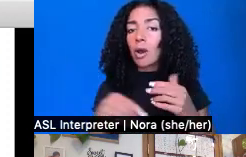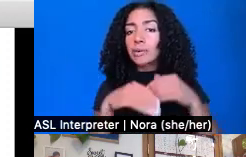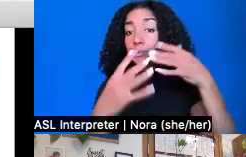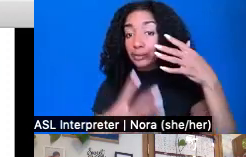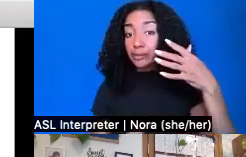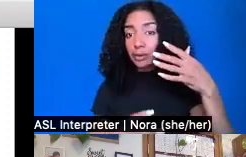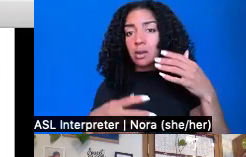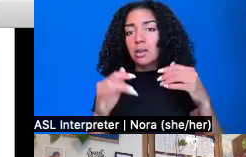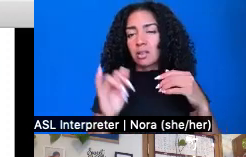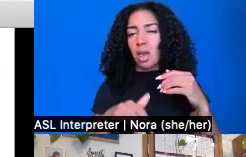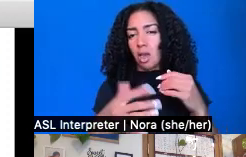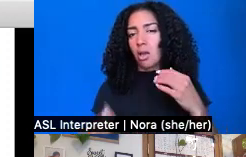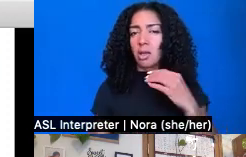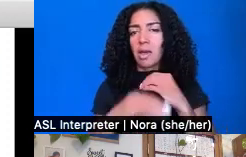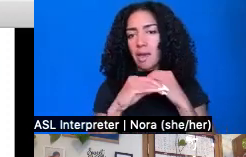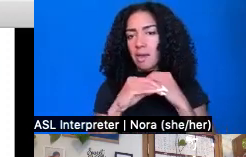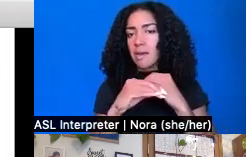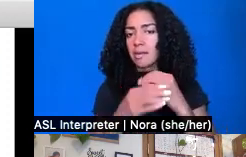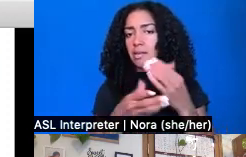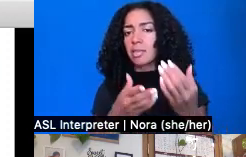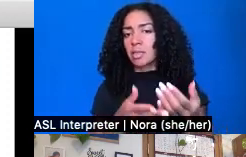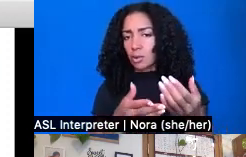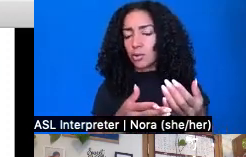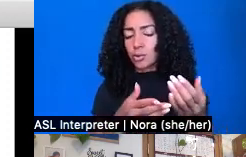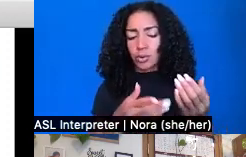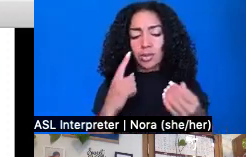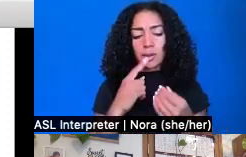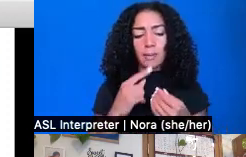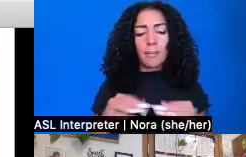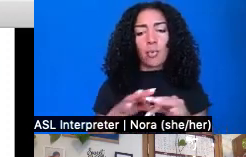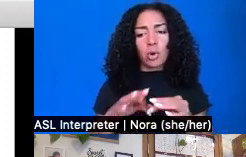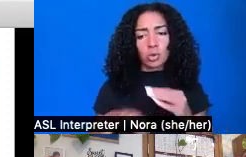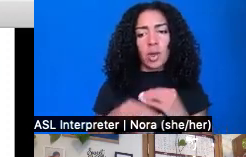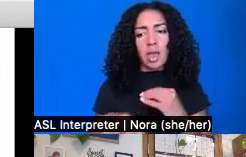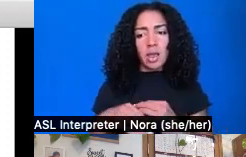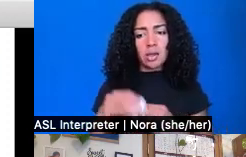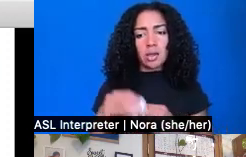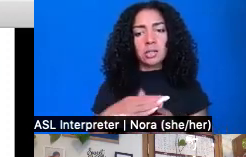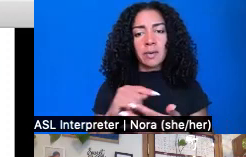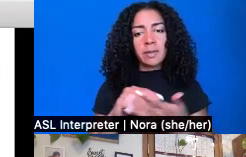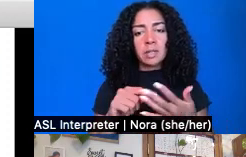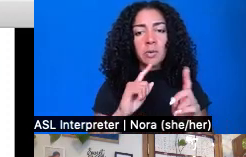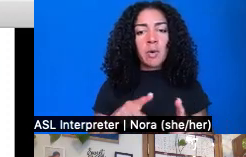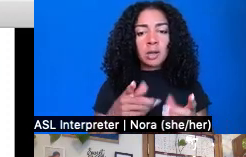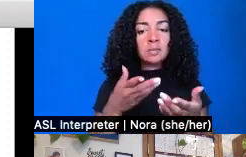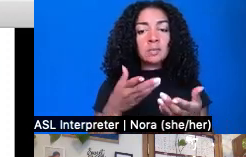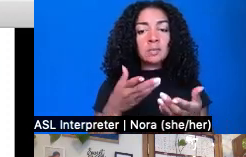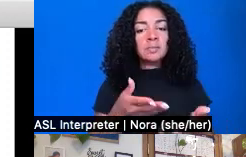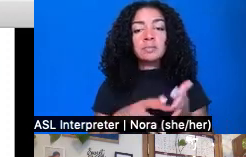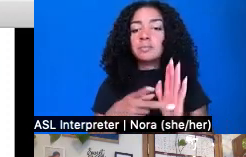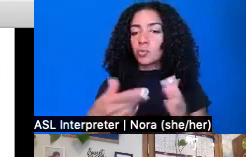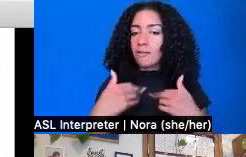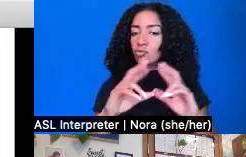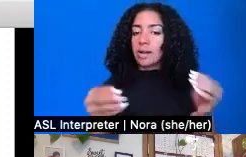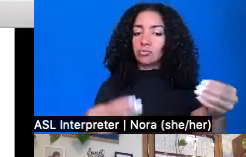the documents that go with it, I think it's important to add some of these reports in that so you have that as a resource as well.